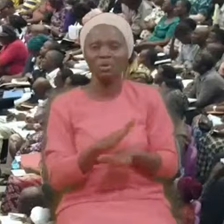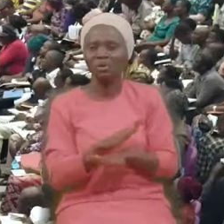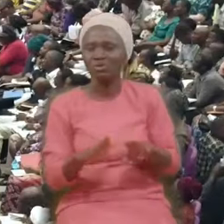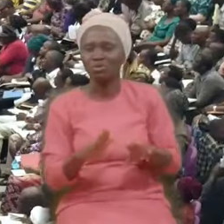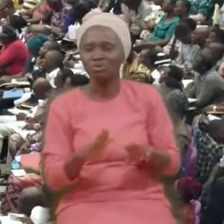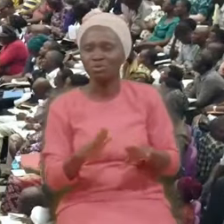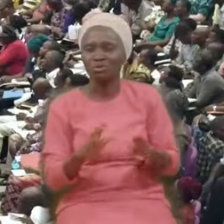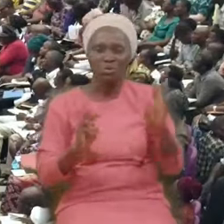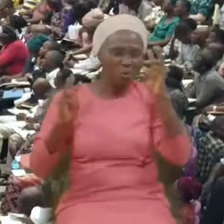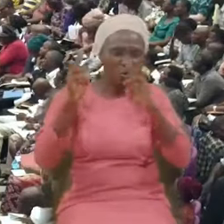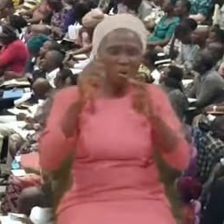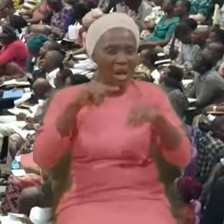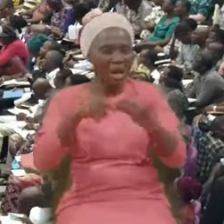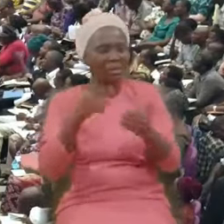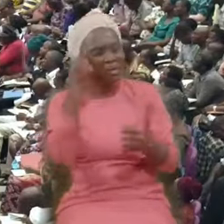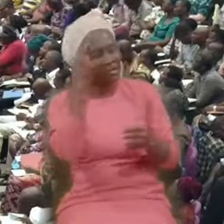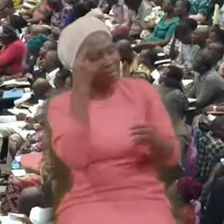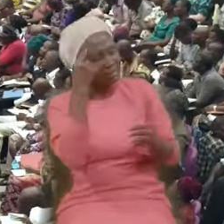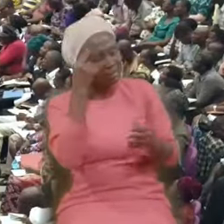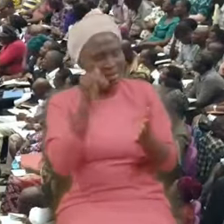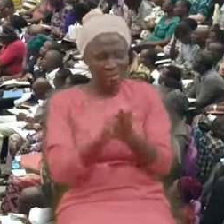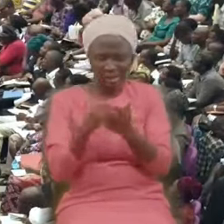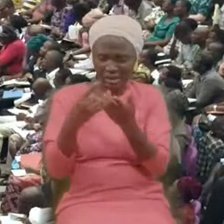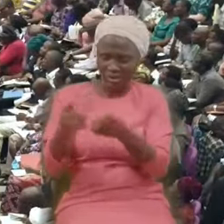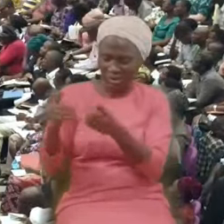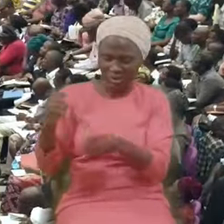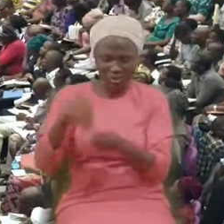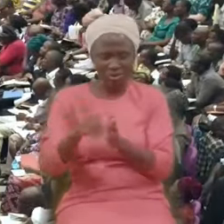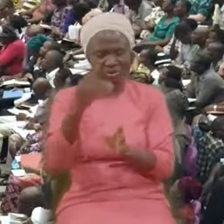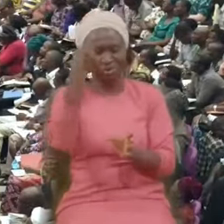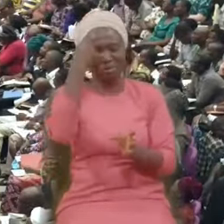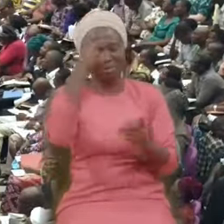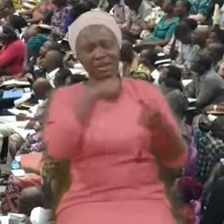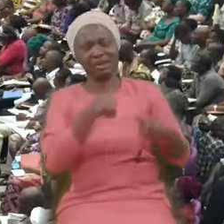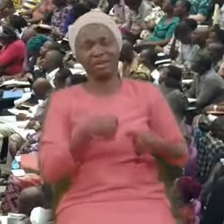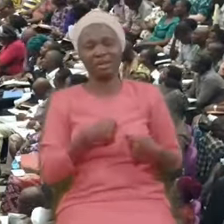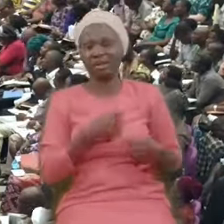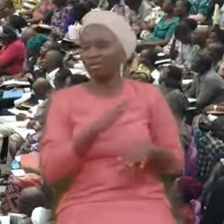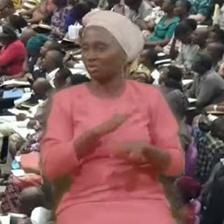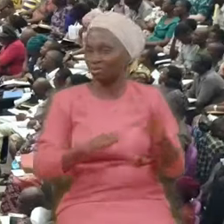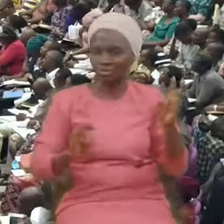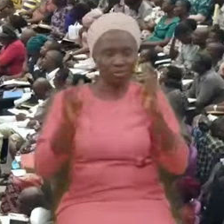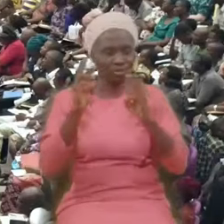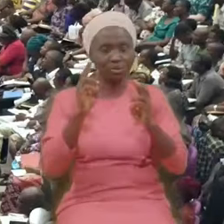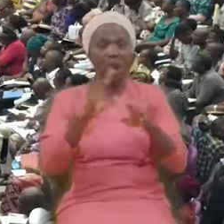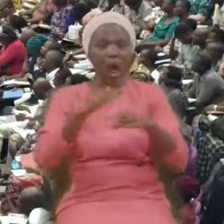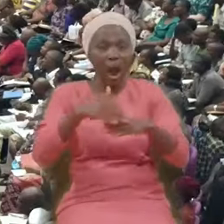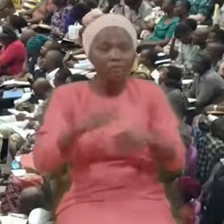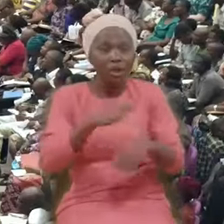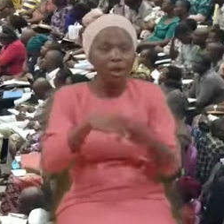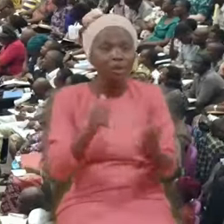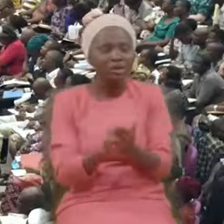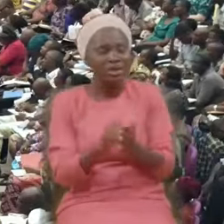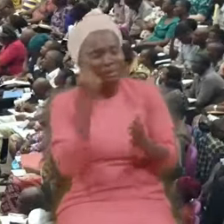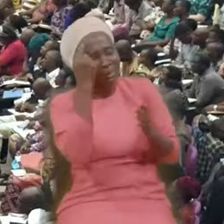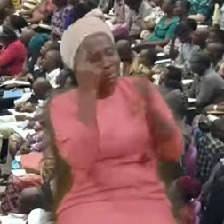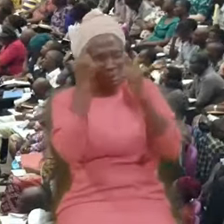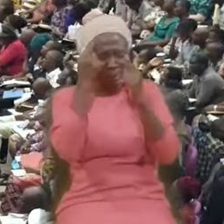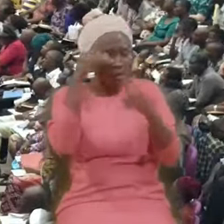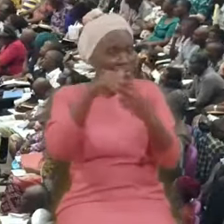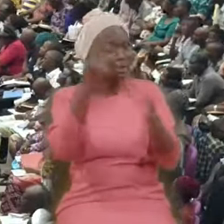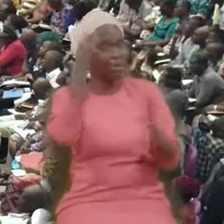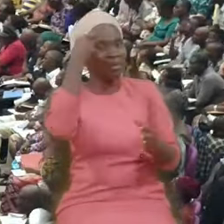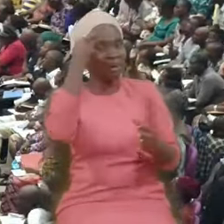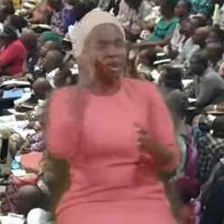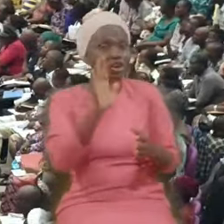on in your mind. How about this? How about that? Don't mind all that. After all those thoughts that is struggling in your mind, your